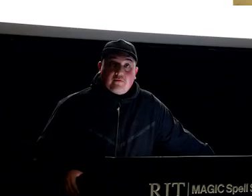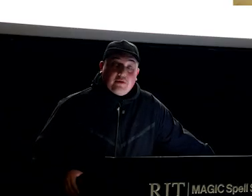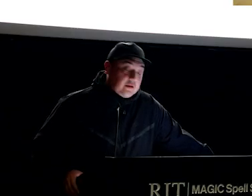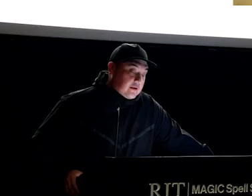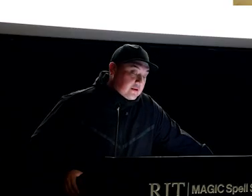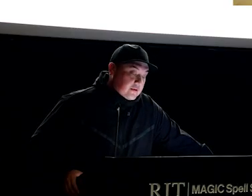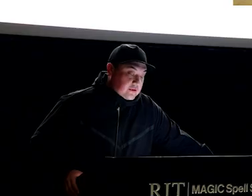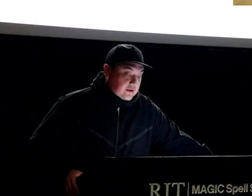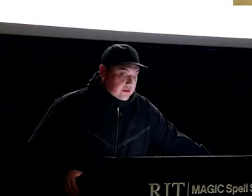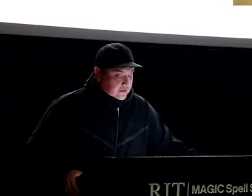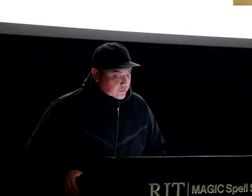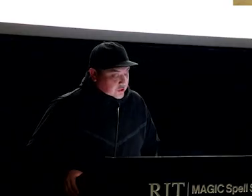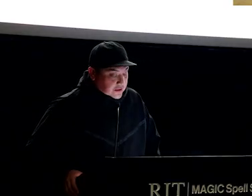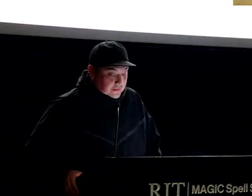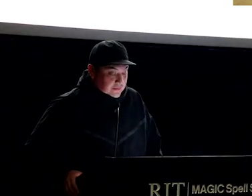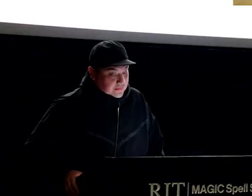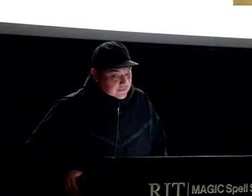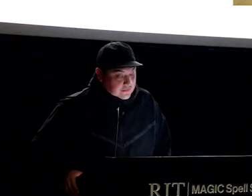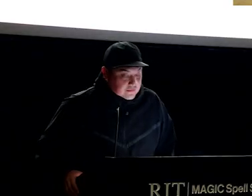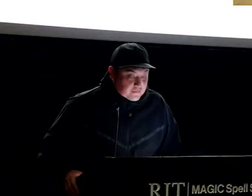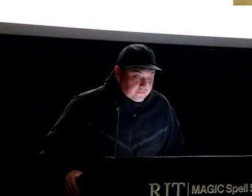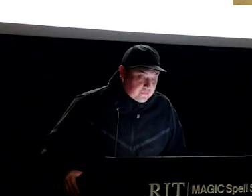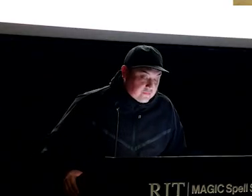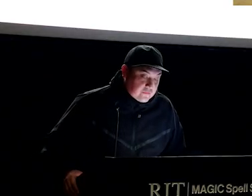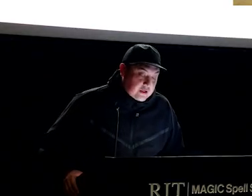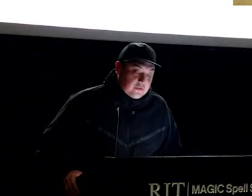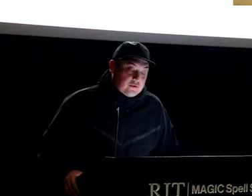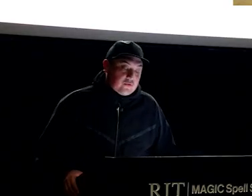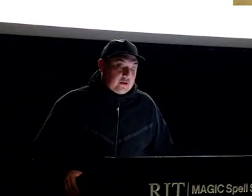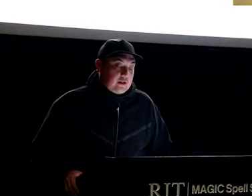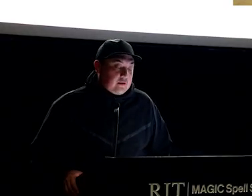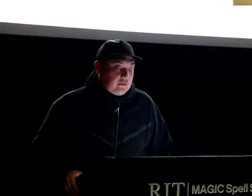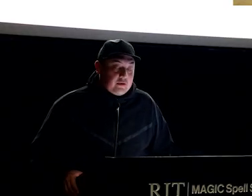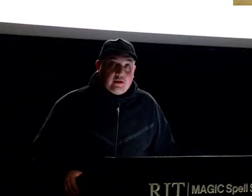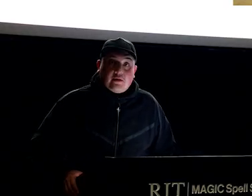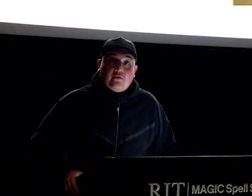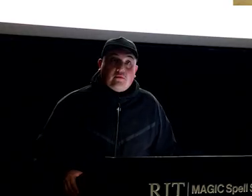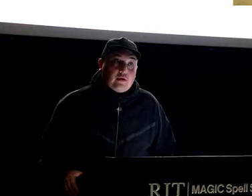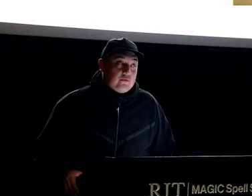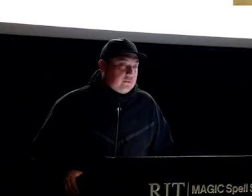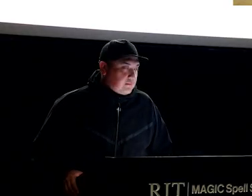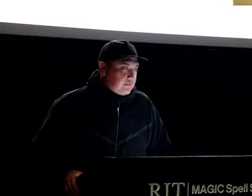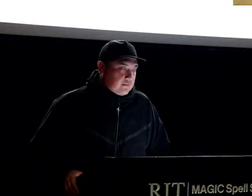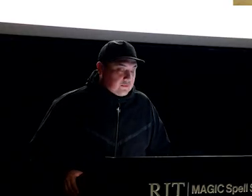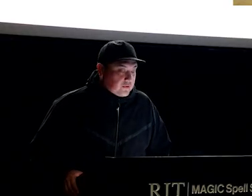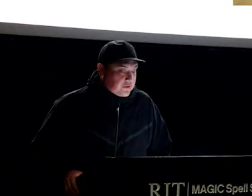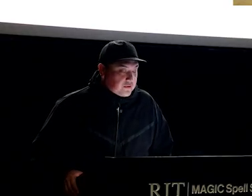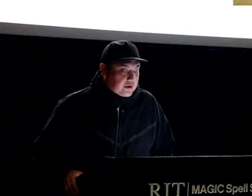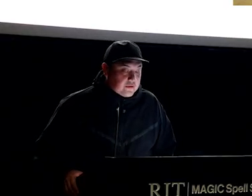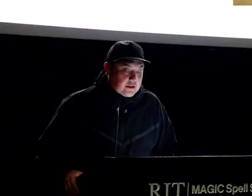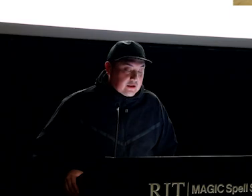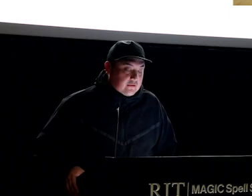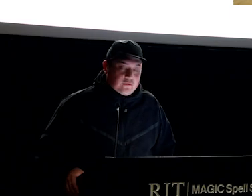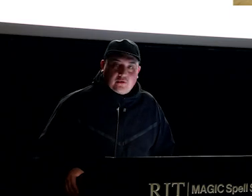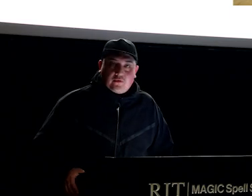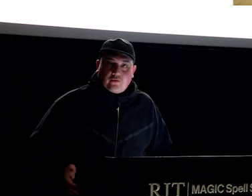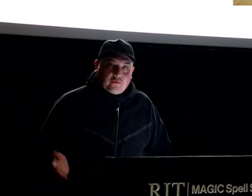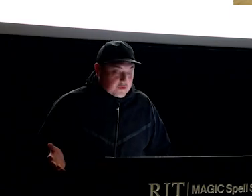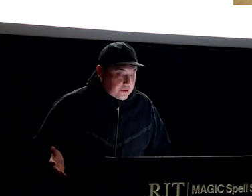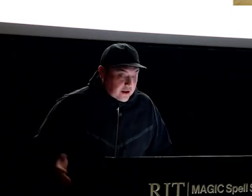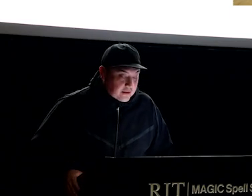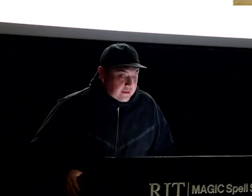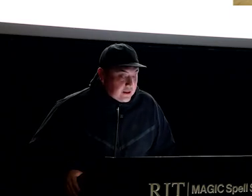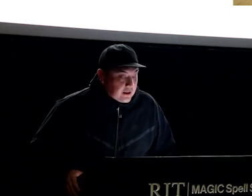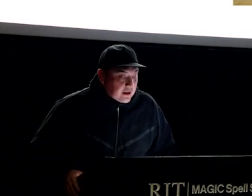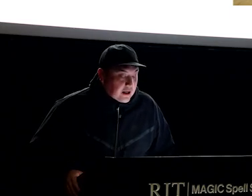have a private meeting. And I was like, sure. Right? I was 23, I don't know how old students graduate now, 23,